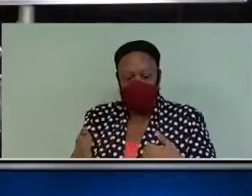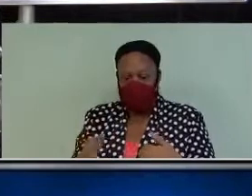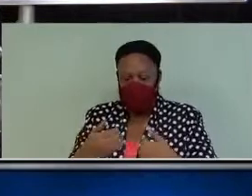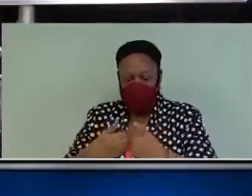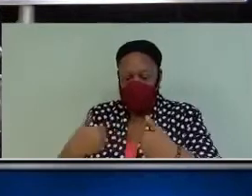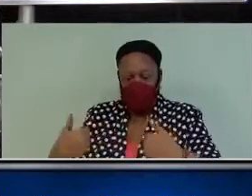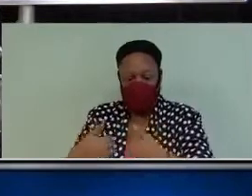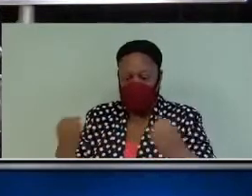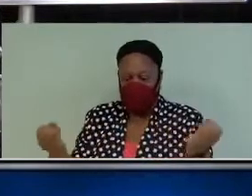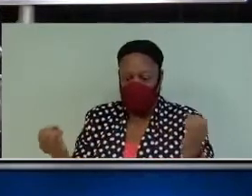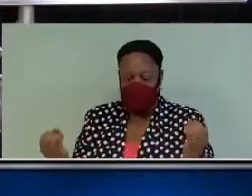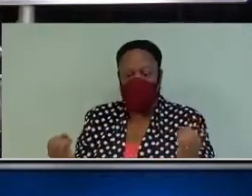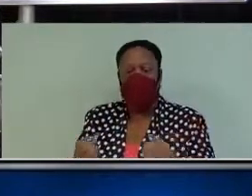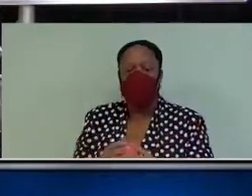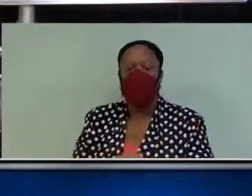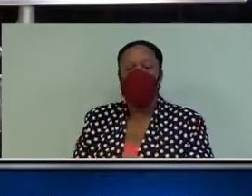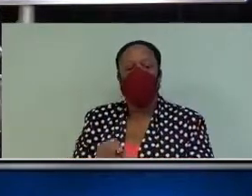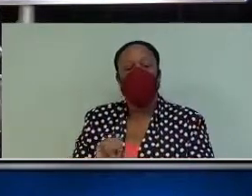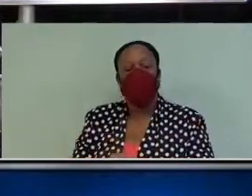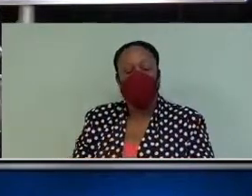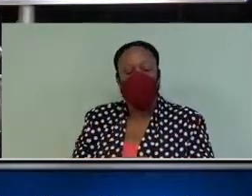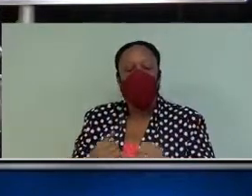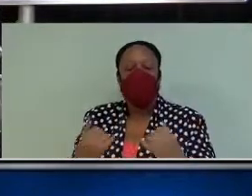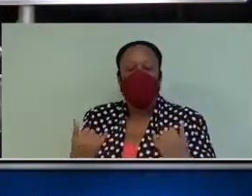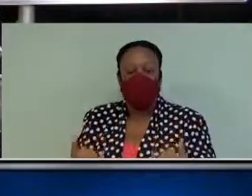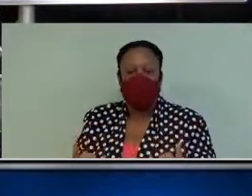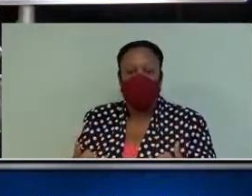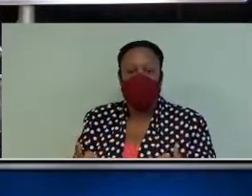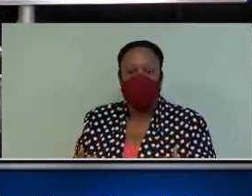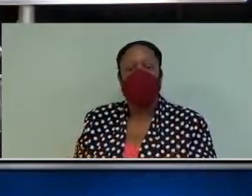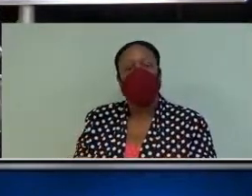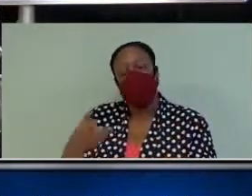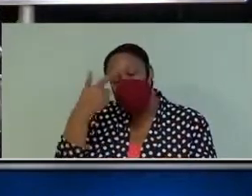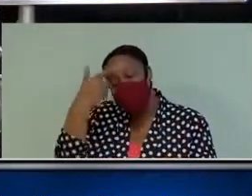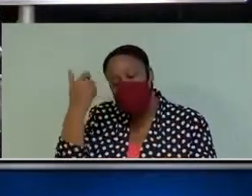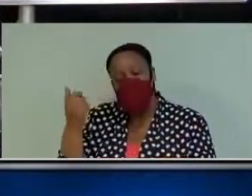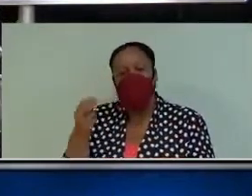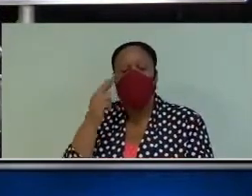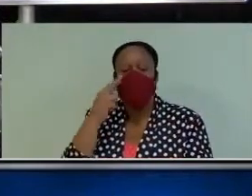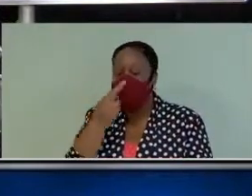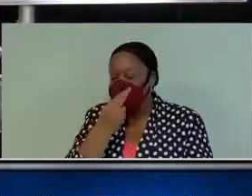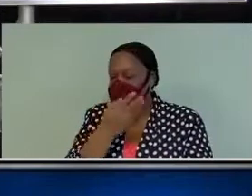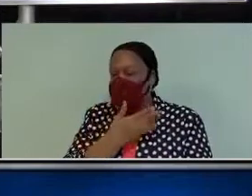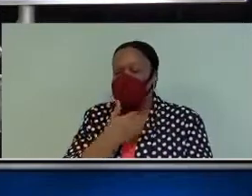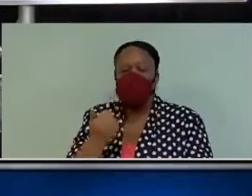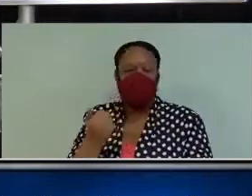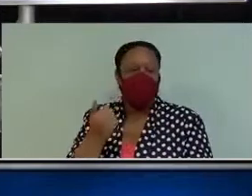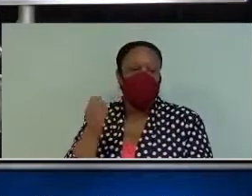that while the bars and restaurants are permitted to operate,